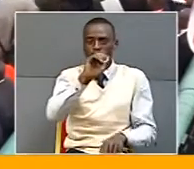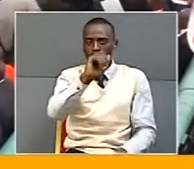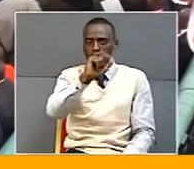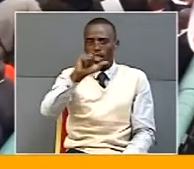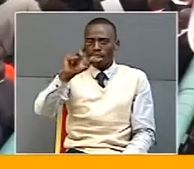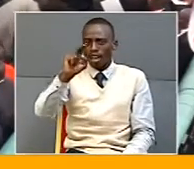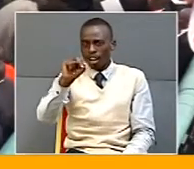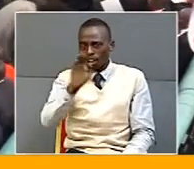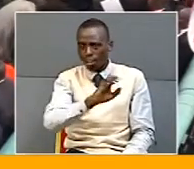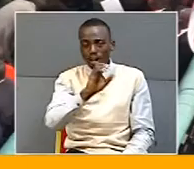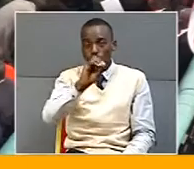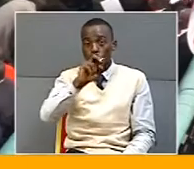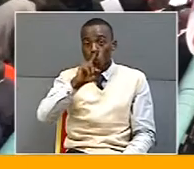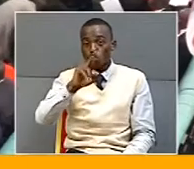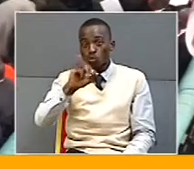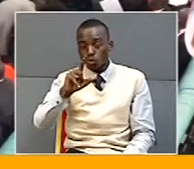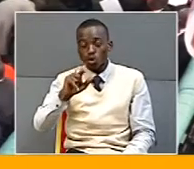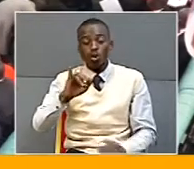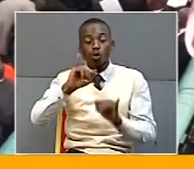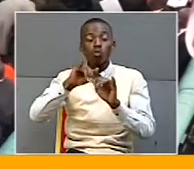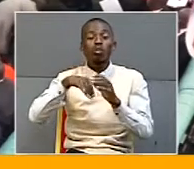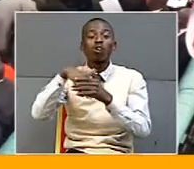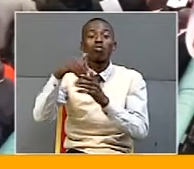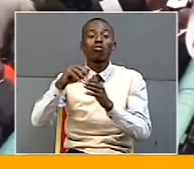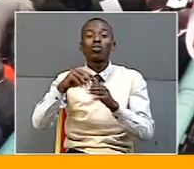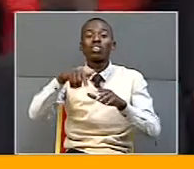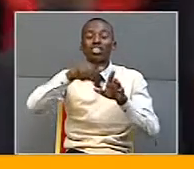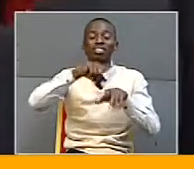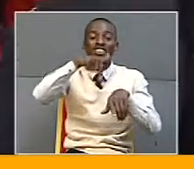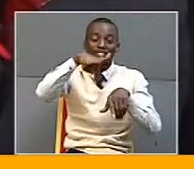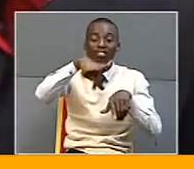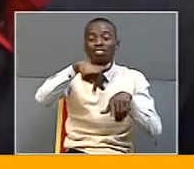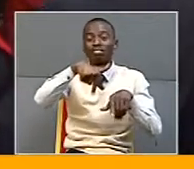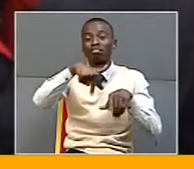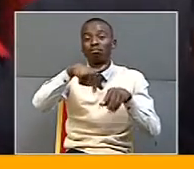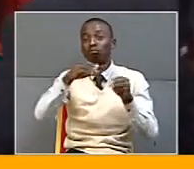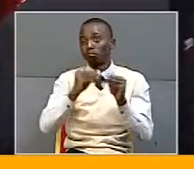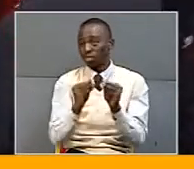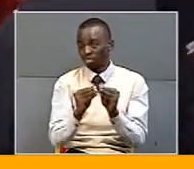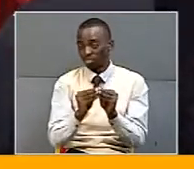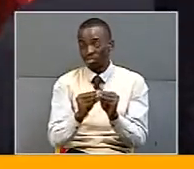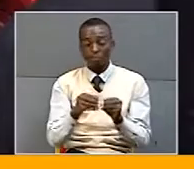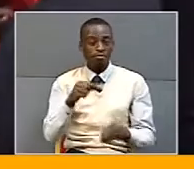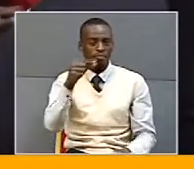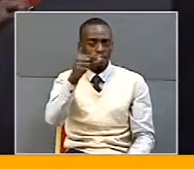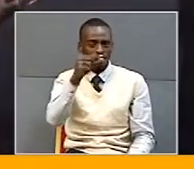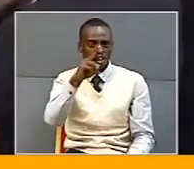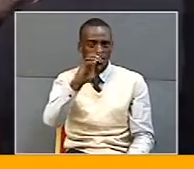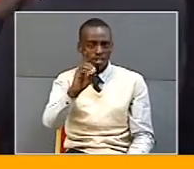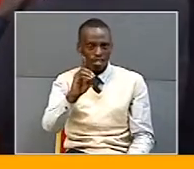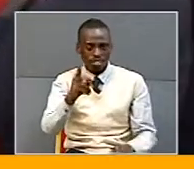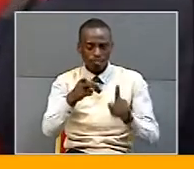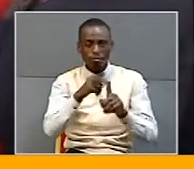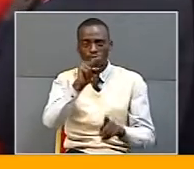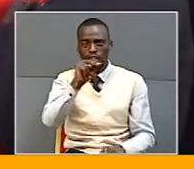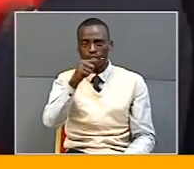Martin Odur will stay away from Parliament for 7 sittings. However, Gerald Karuhanga,